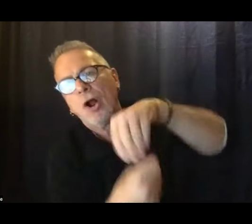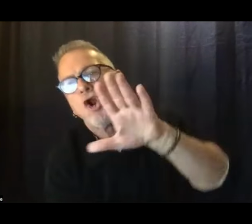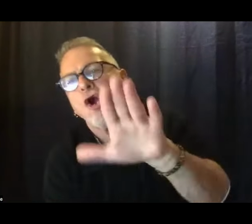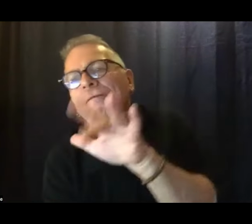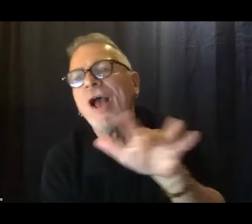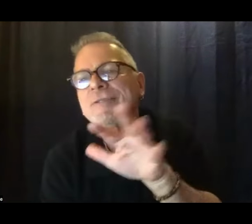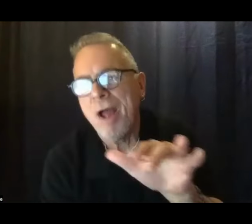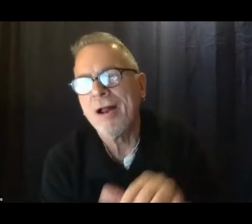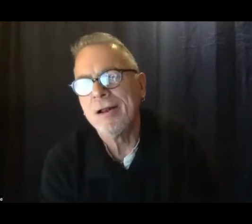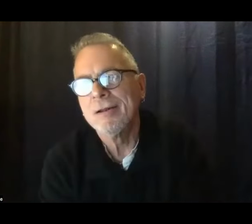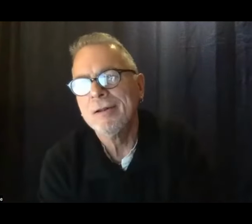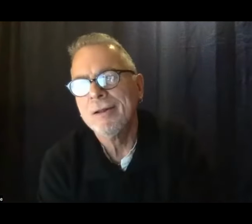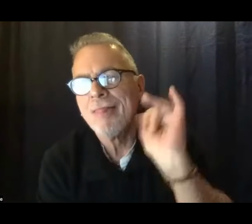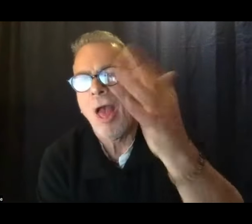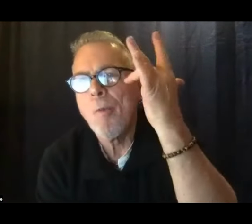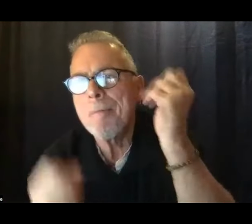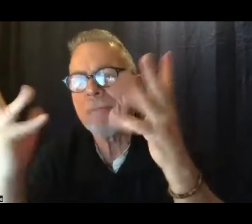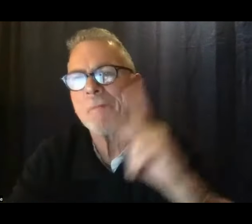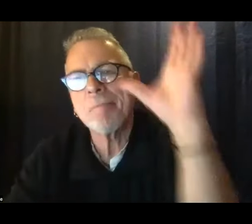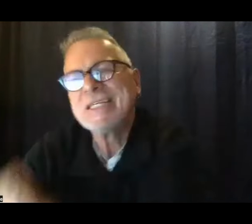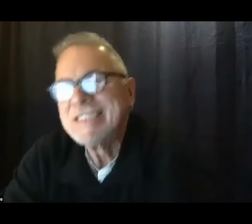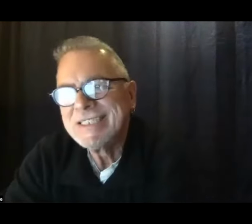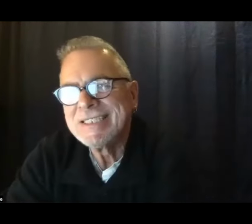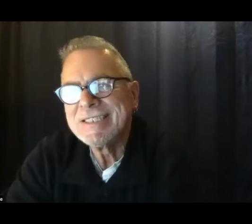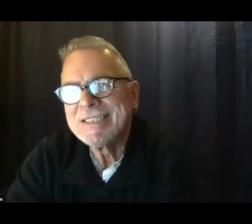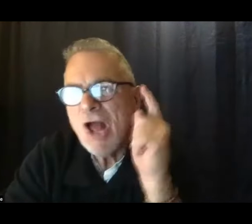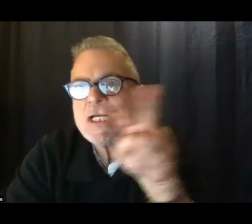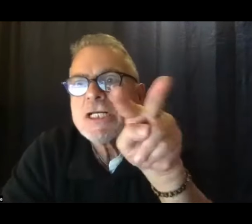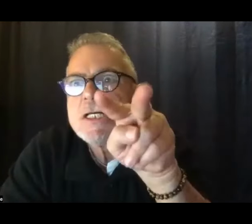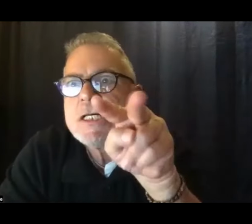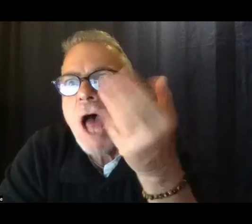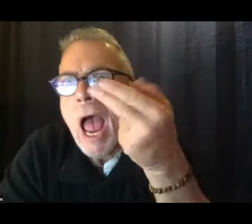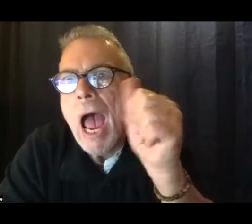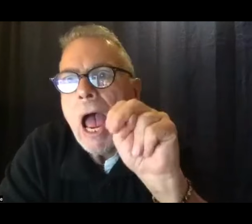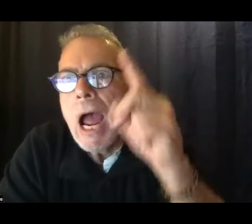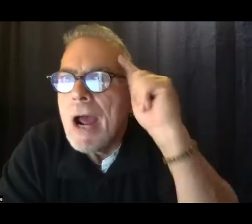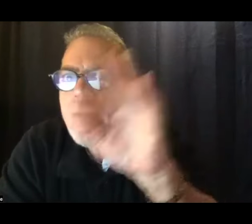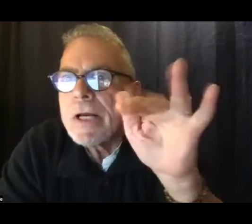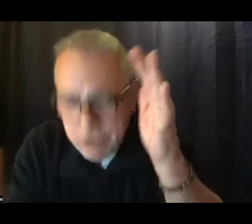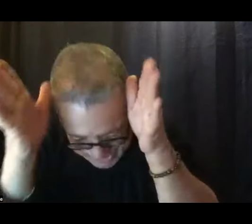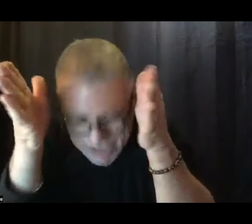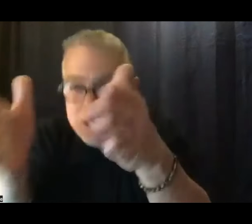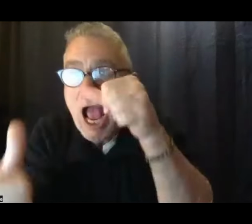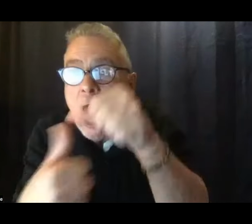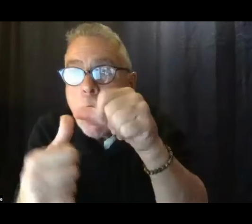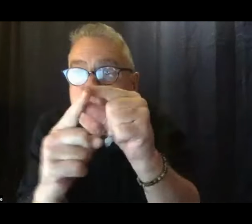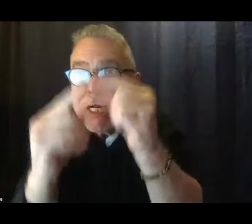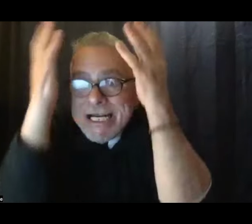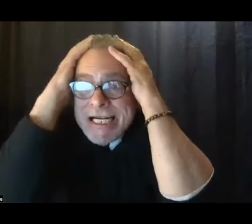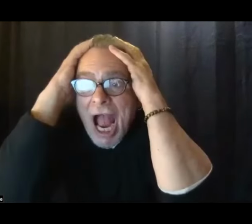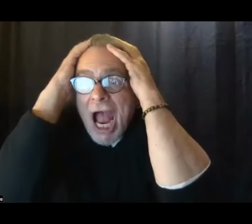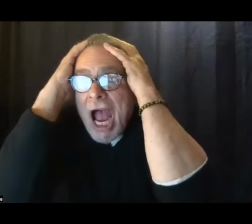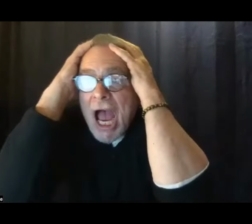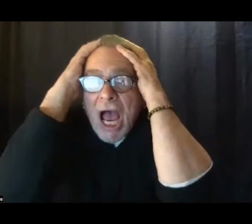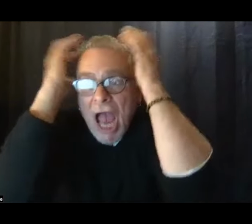to move their body a little bit. All of that is incorporated in the fingerspell word. If you're just looking at their hand,